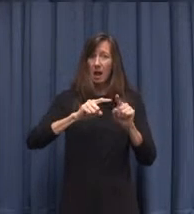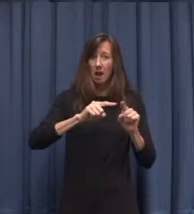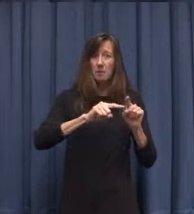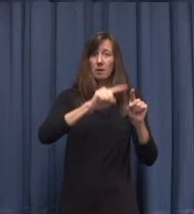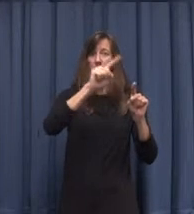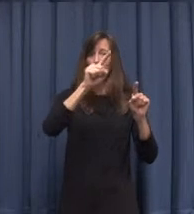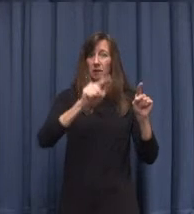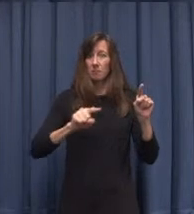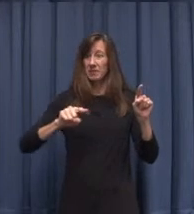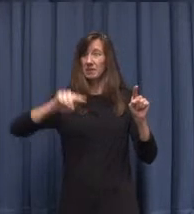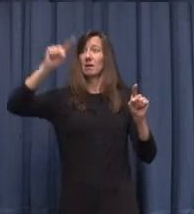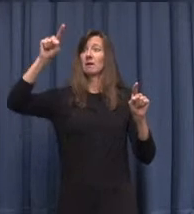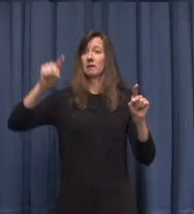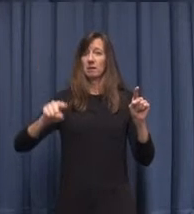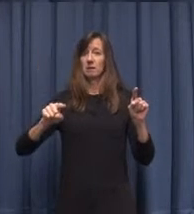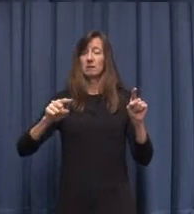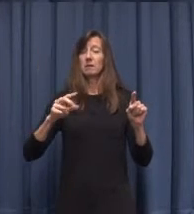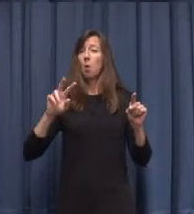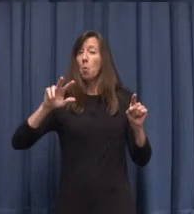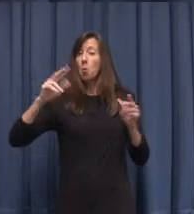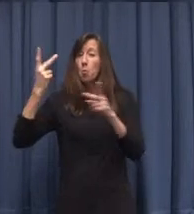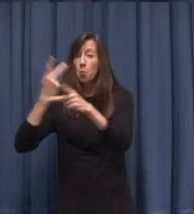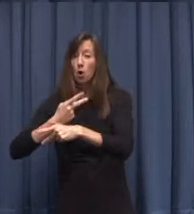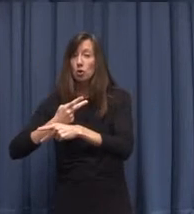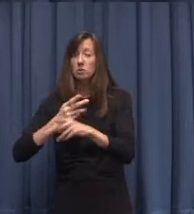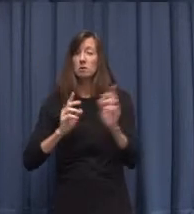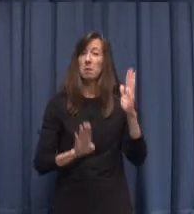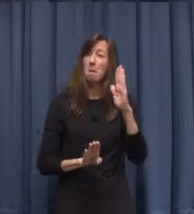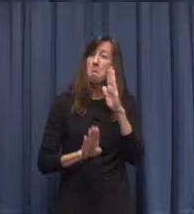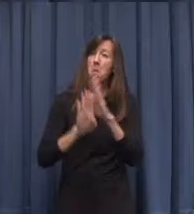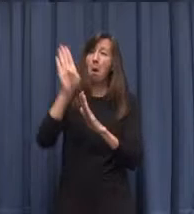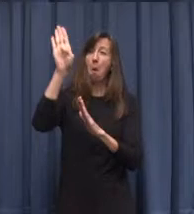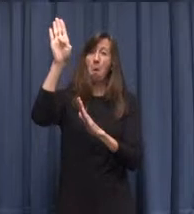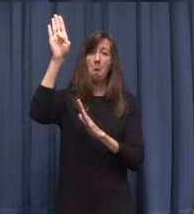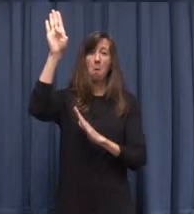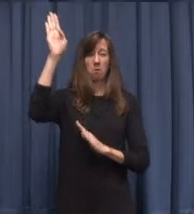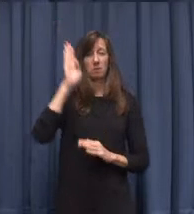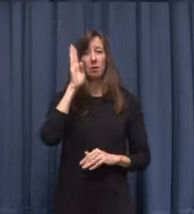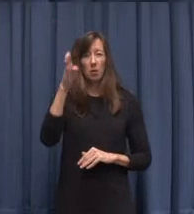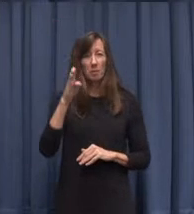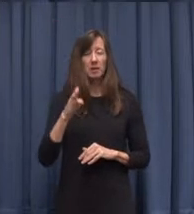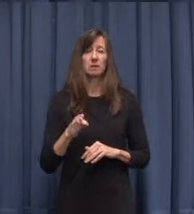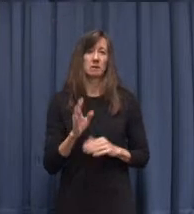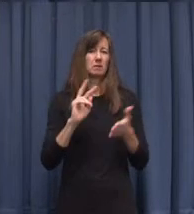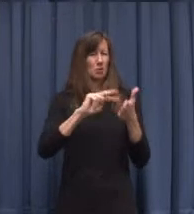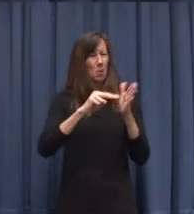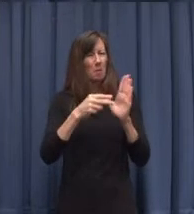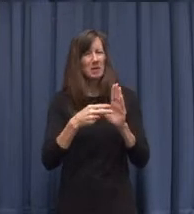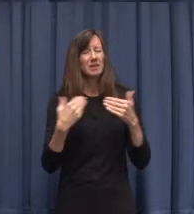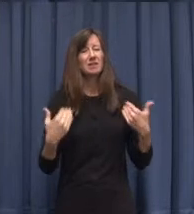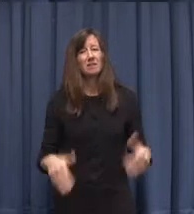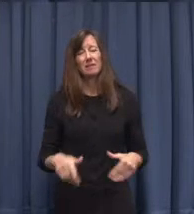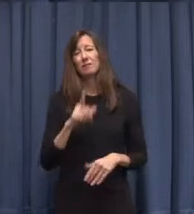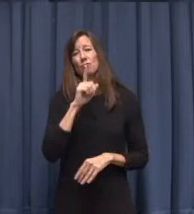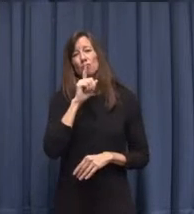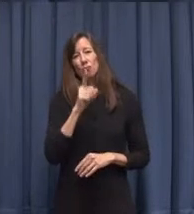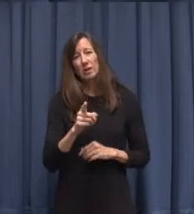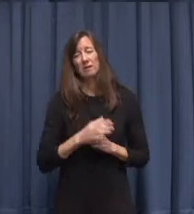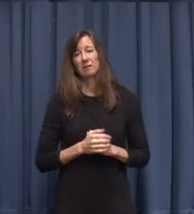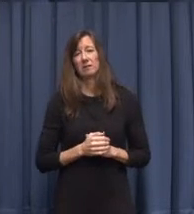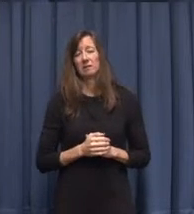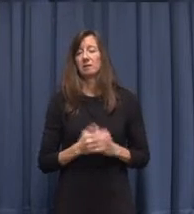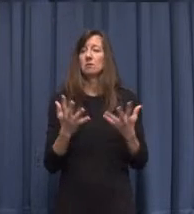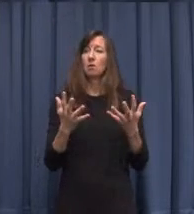which is almost unimaginable, but that is real. And as always, I want to be candid and direct